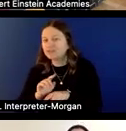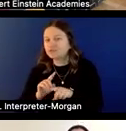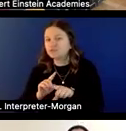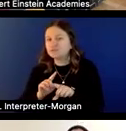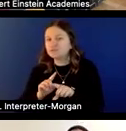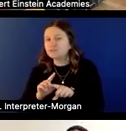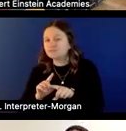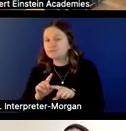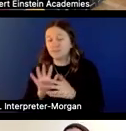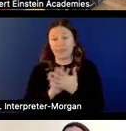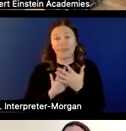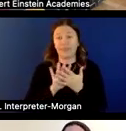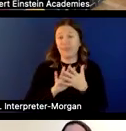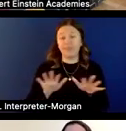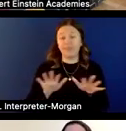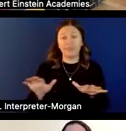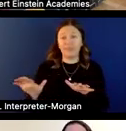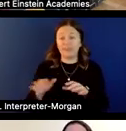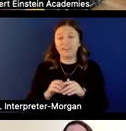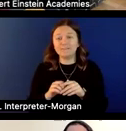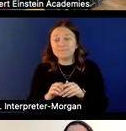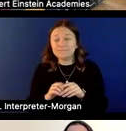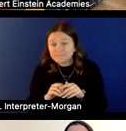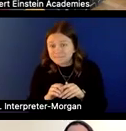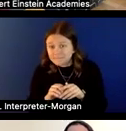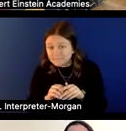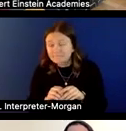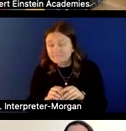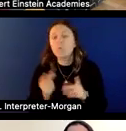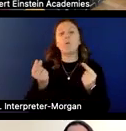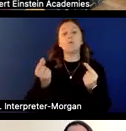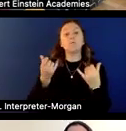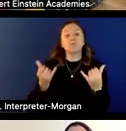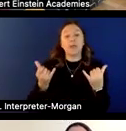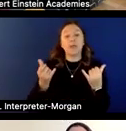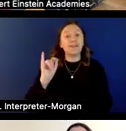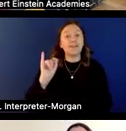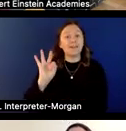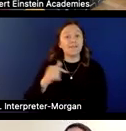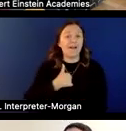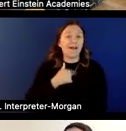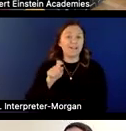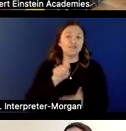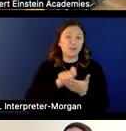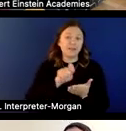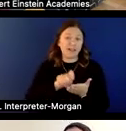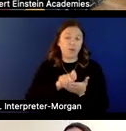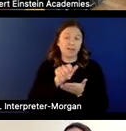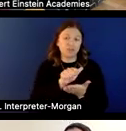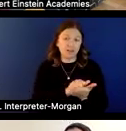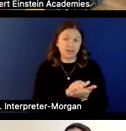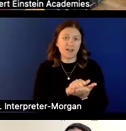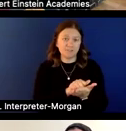German. And so what we're going to do today, and if I need to write down an agenda, so I use this